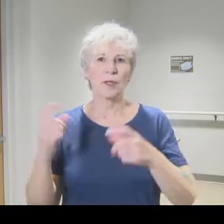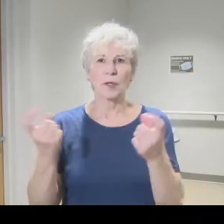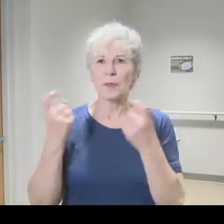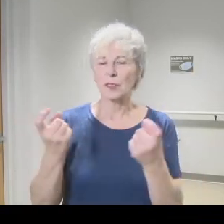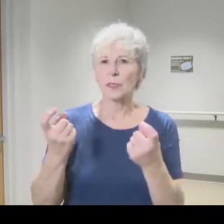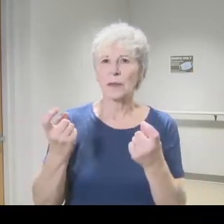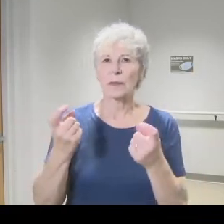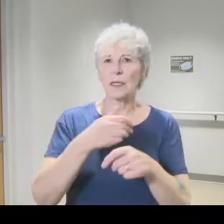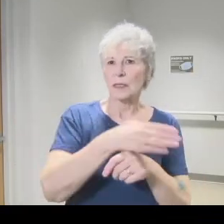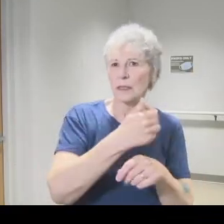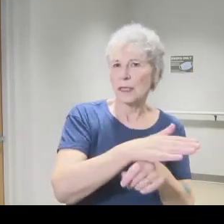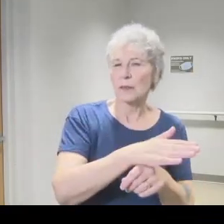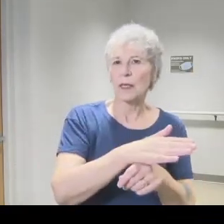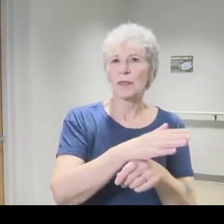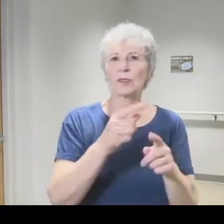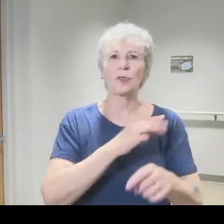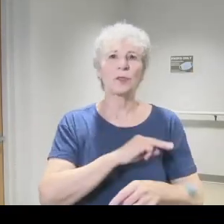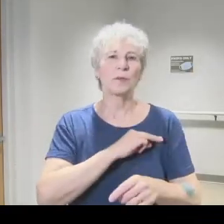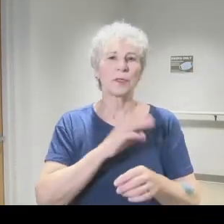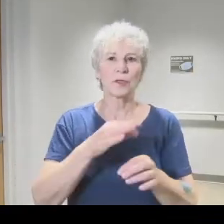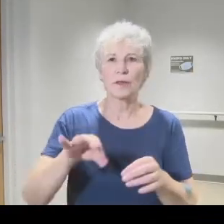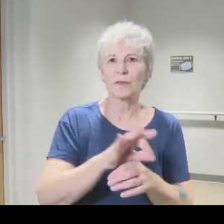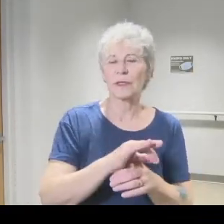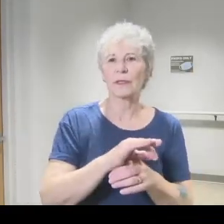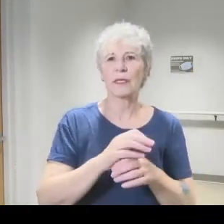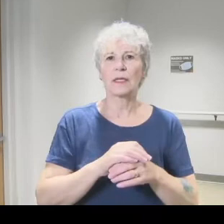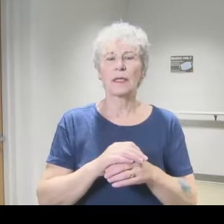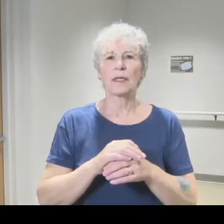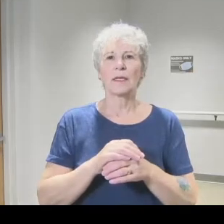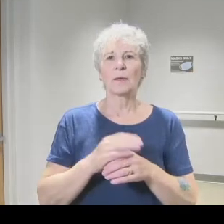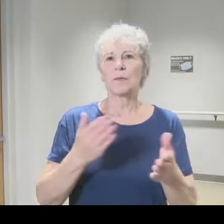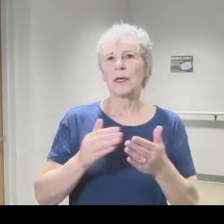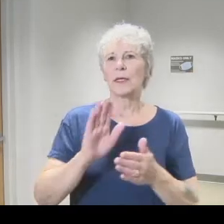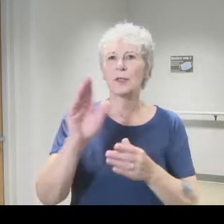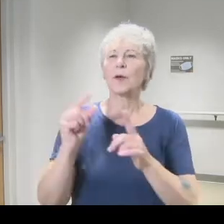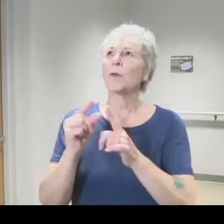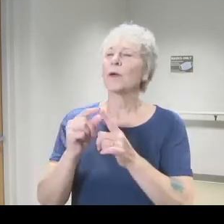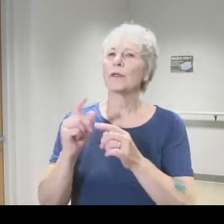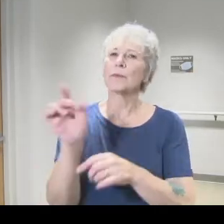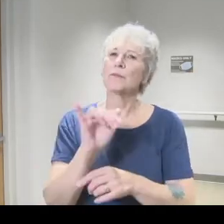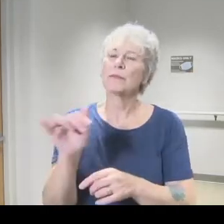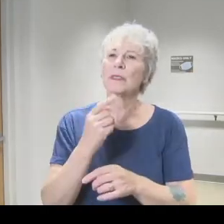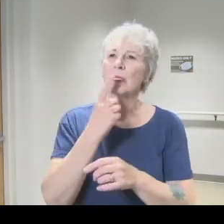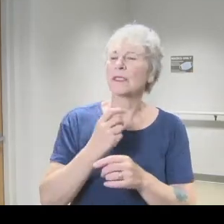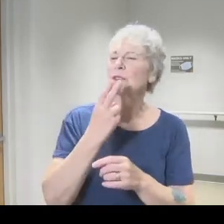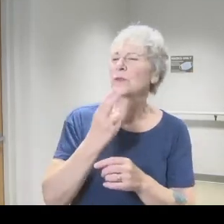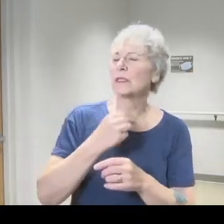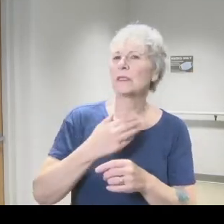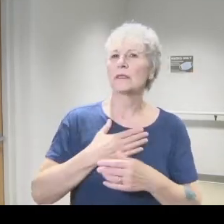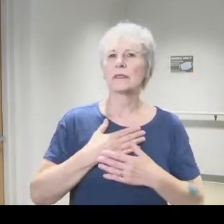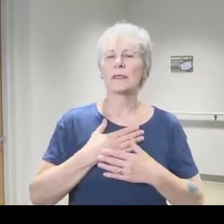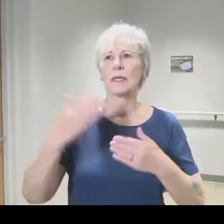please be with them. May the sweetness of your word on their lips be like honey to our hearts, God. May it draw us closer to you, and may